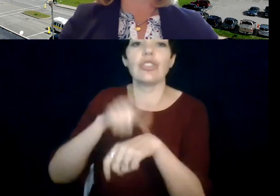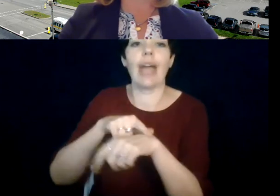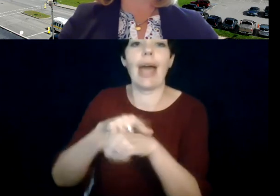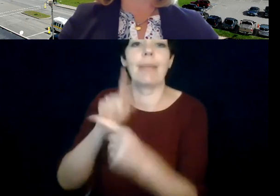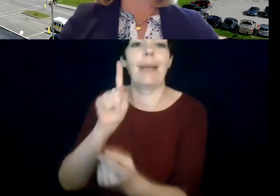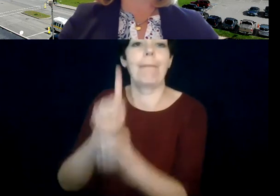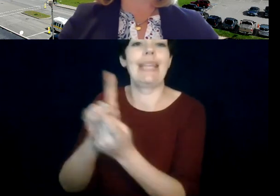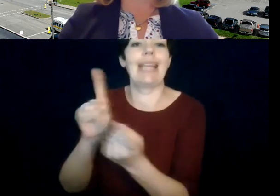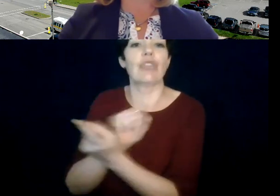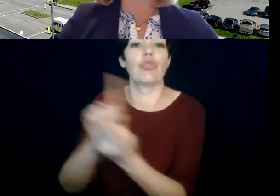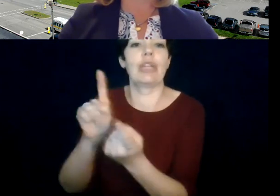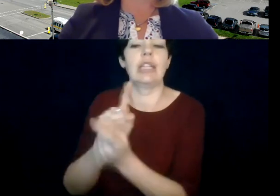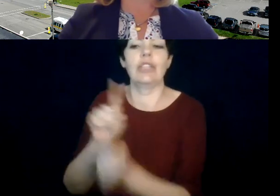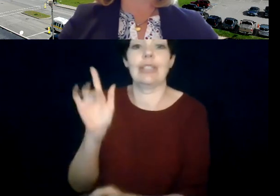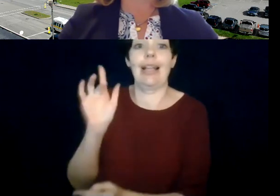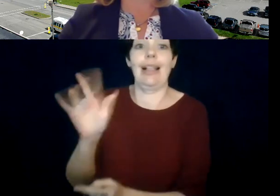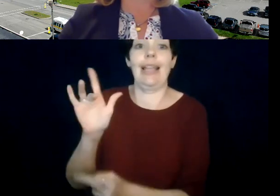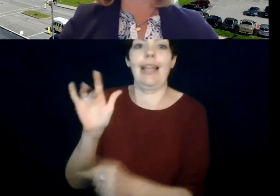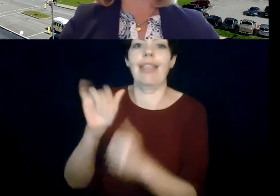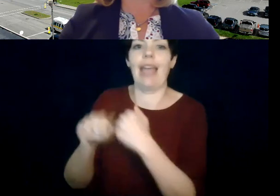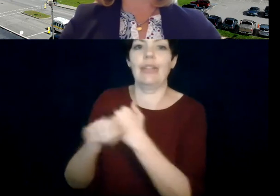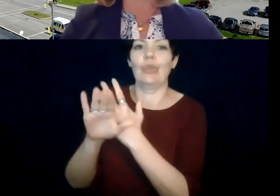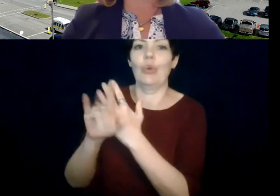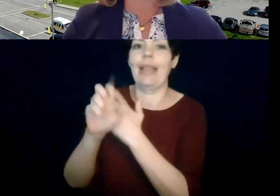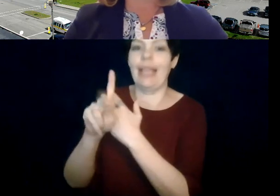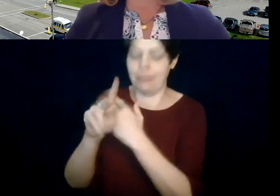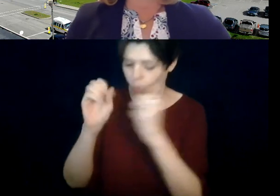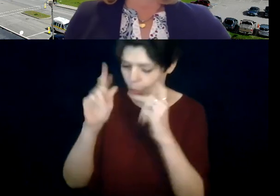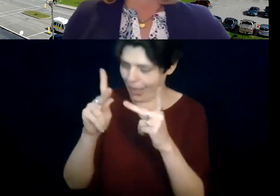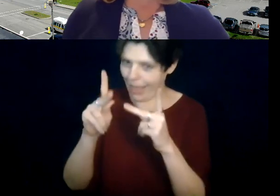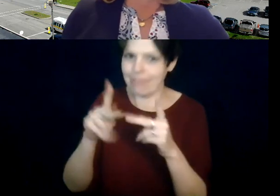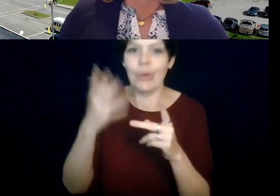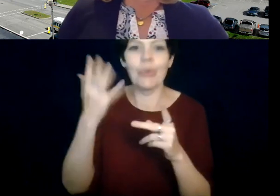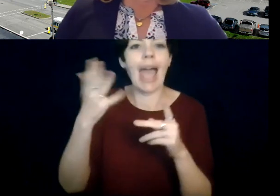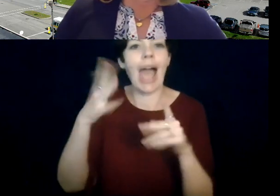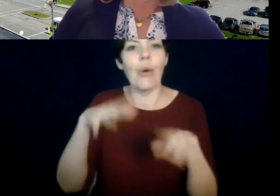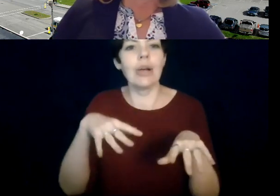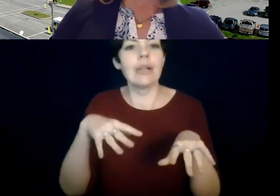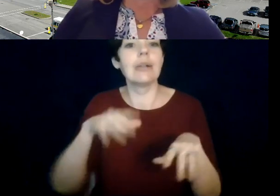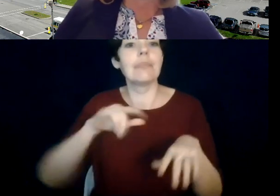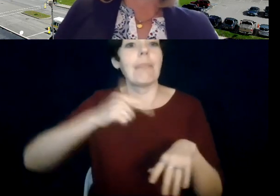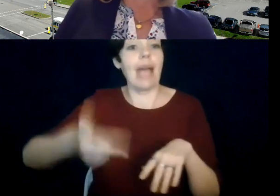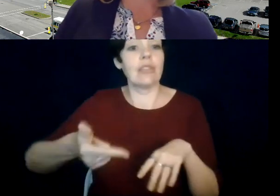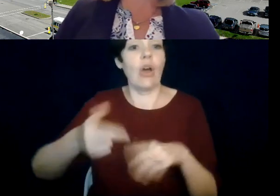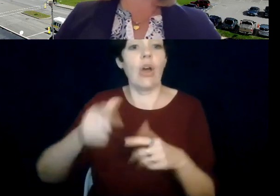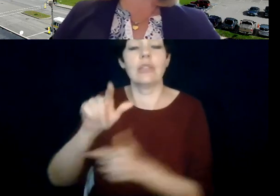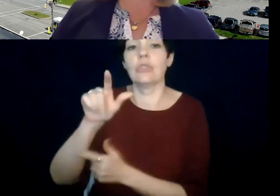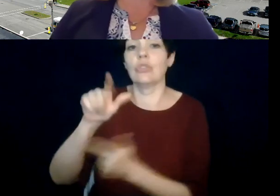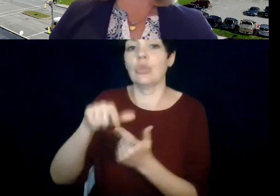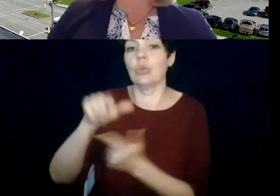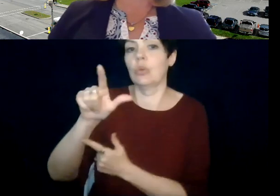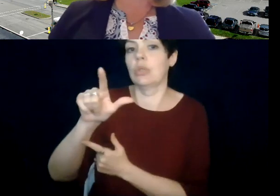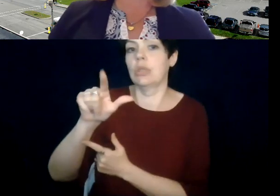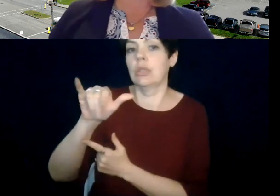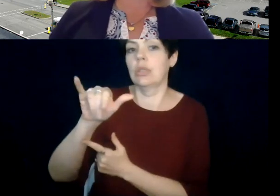have to click on that Zoom link. All right, with no further delay, I'd like to introduce my colleague,